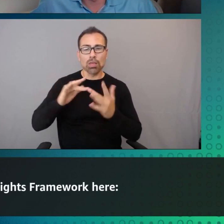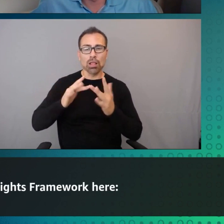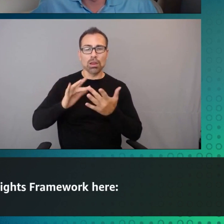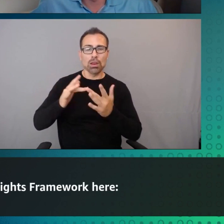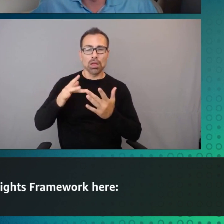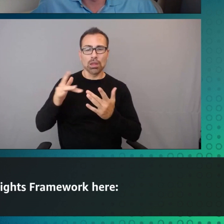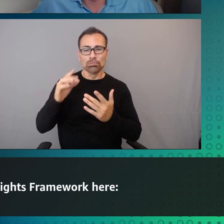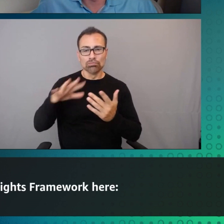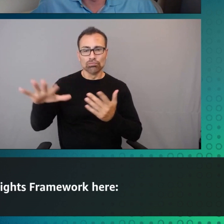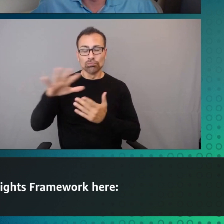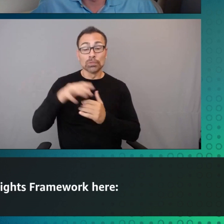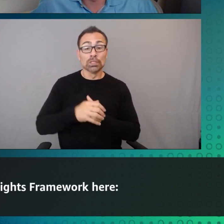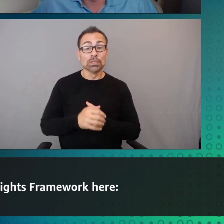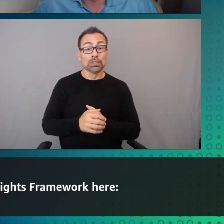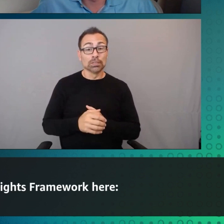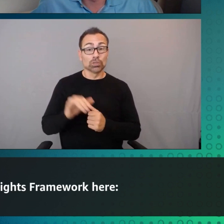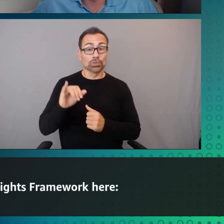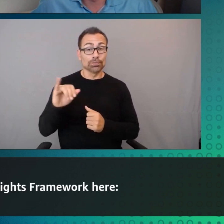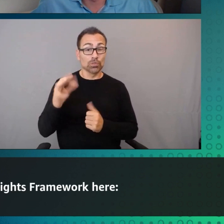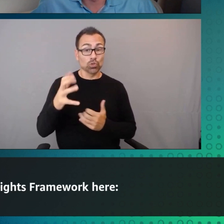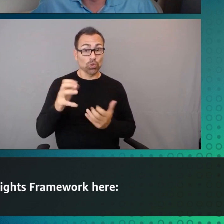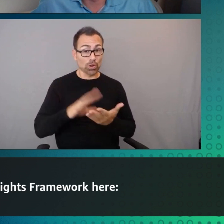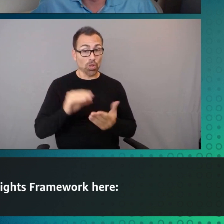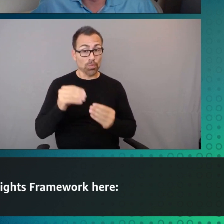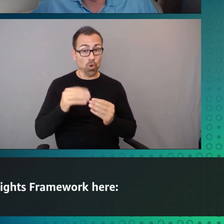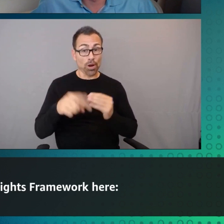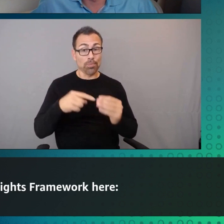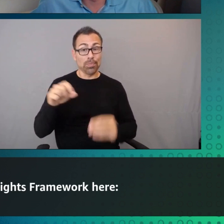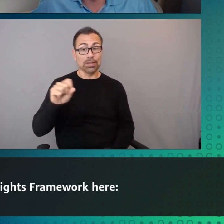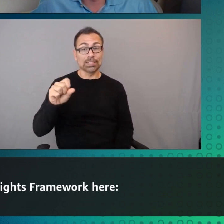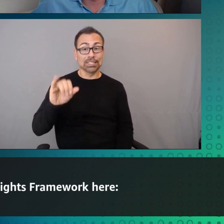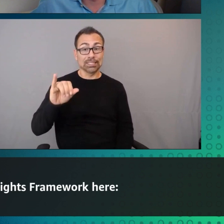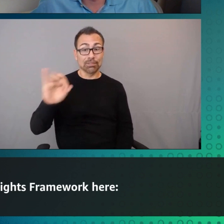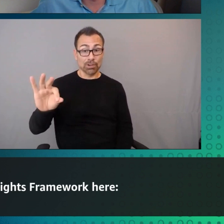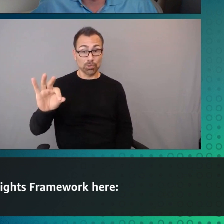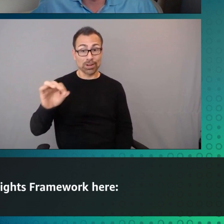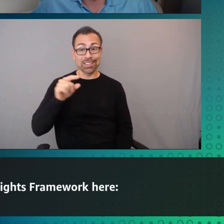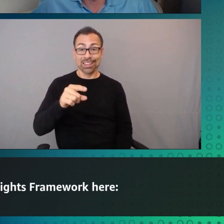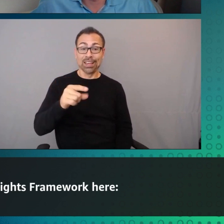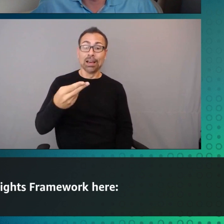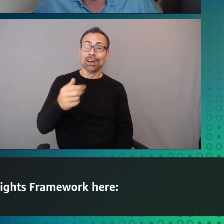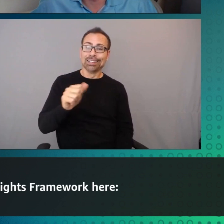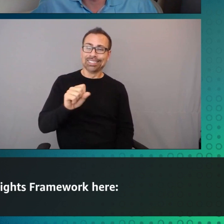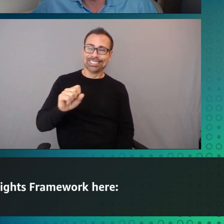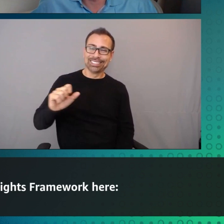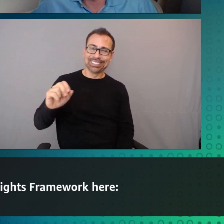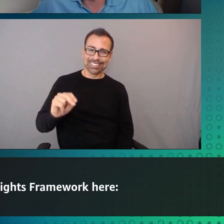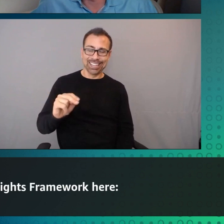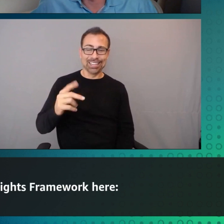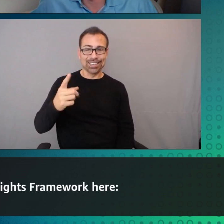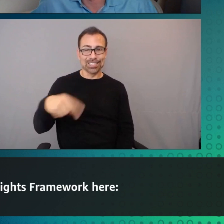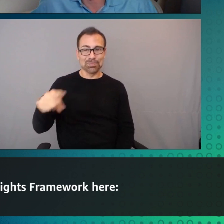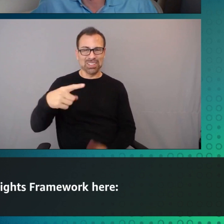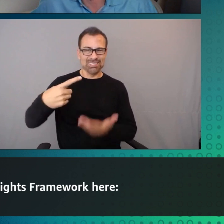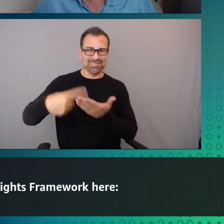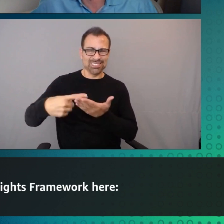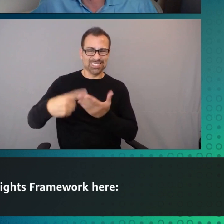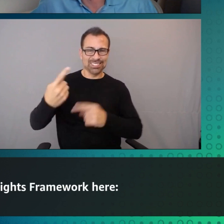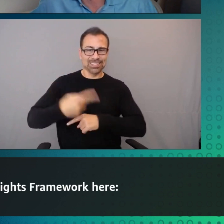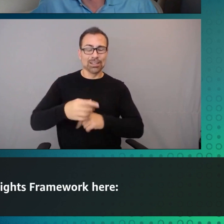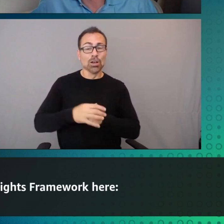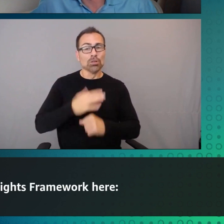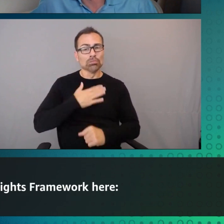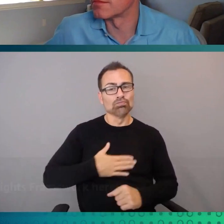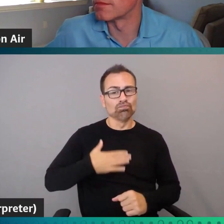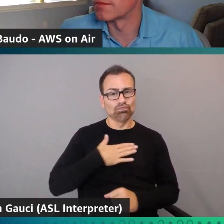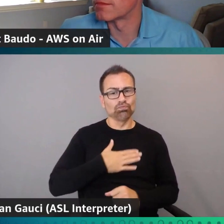want to learn more about the Sustainability Insights Framework that Hassan has been so graciously joining us to talk about, please